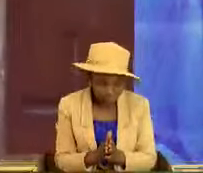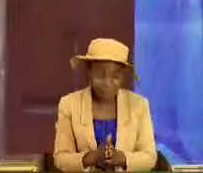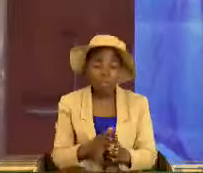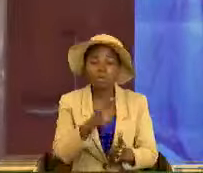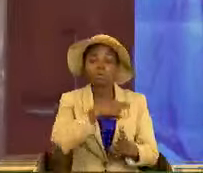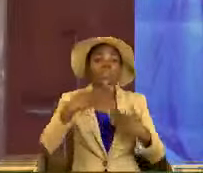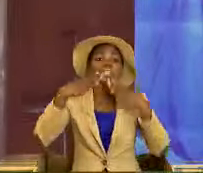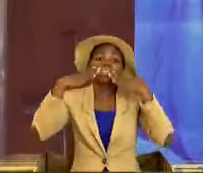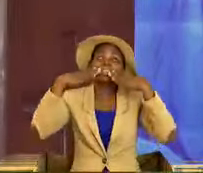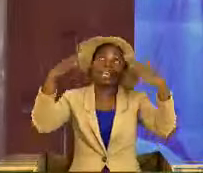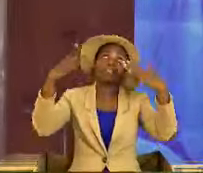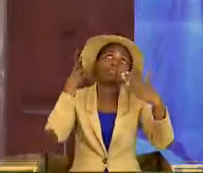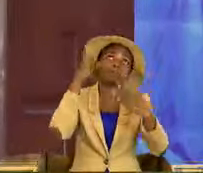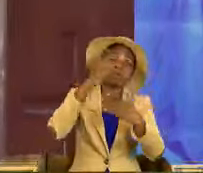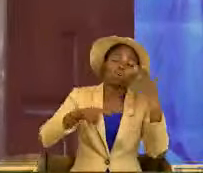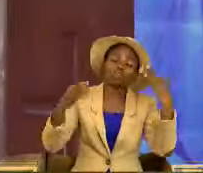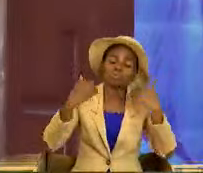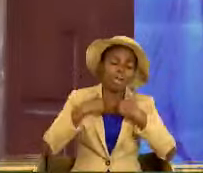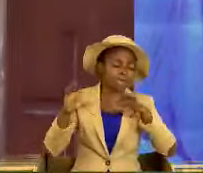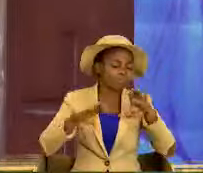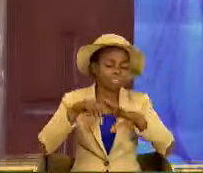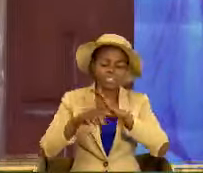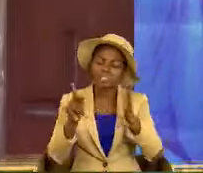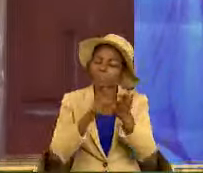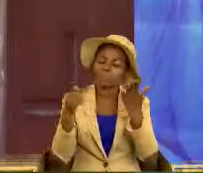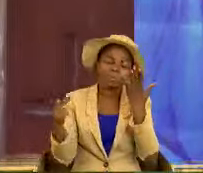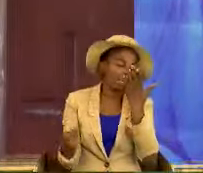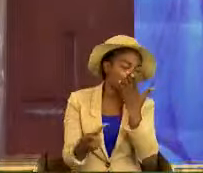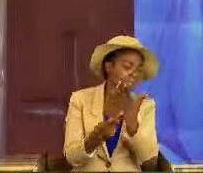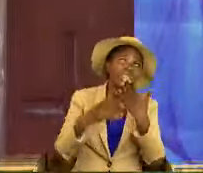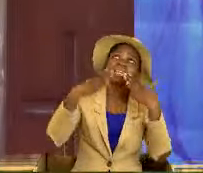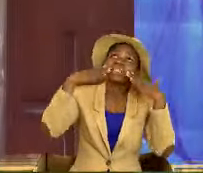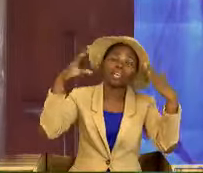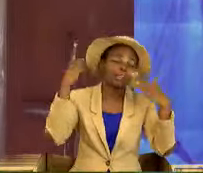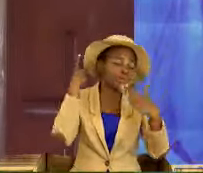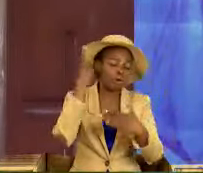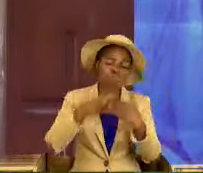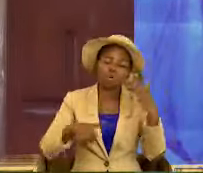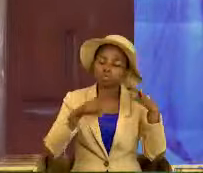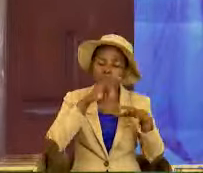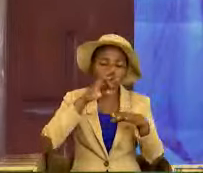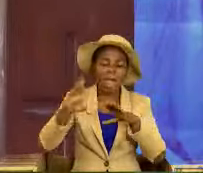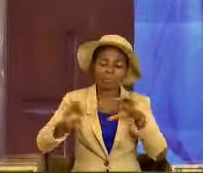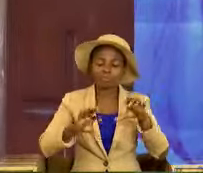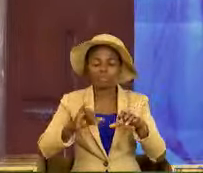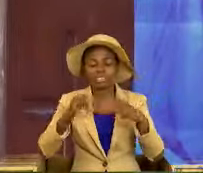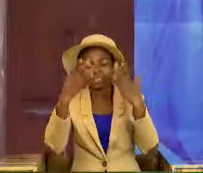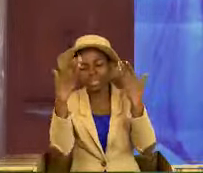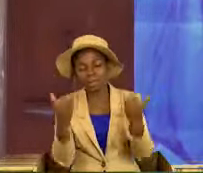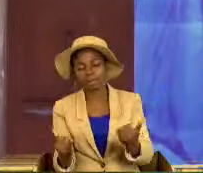you have done in the program we thank you for what you are doing right now and we thank you for what you are going to